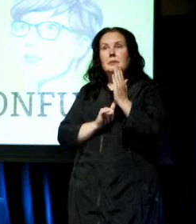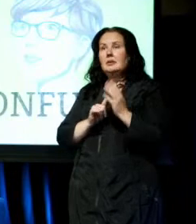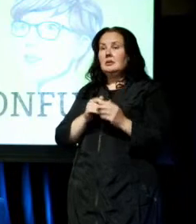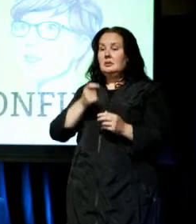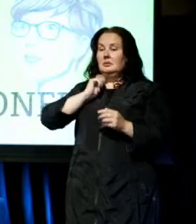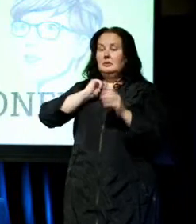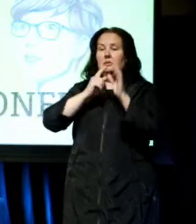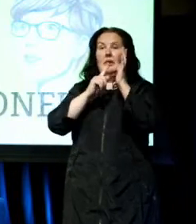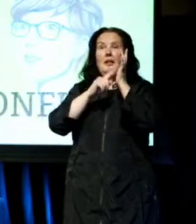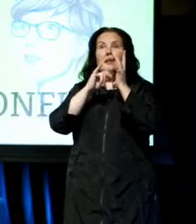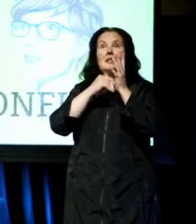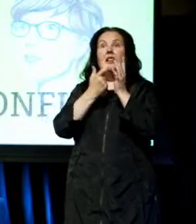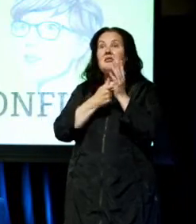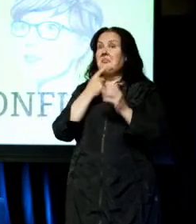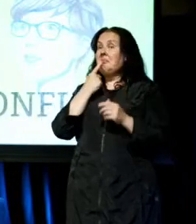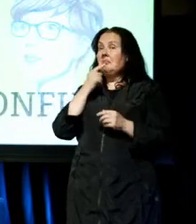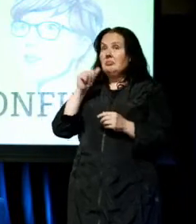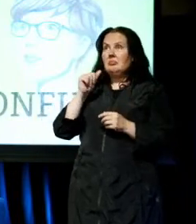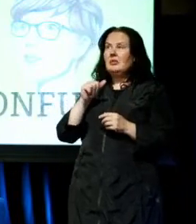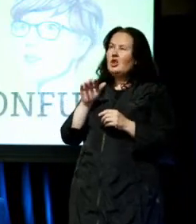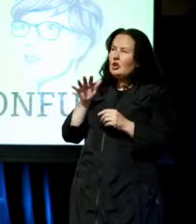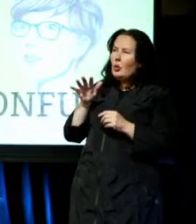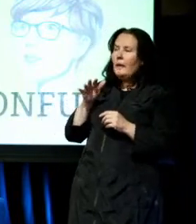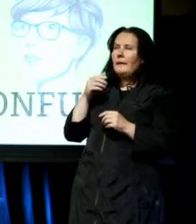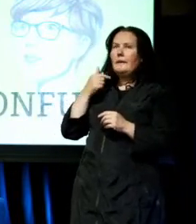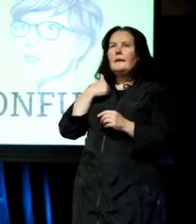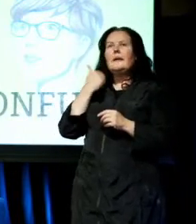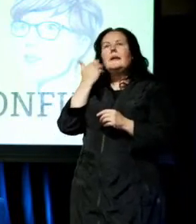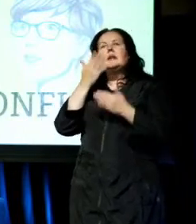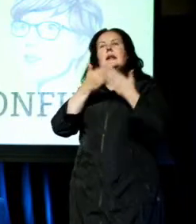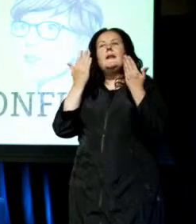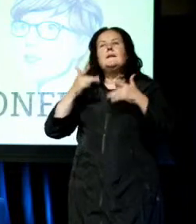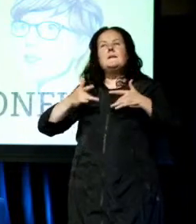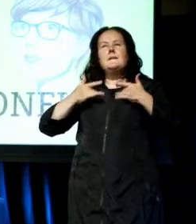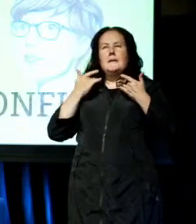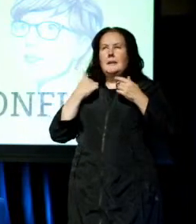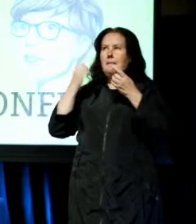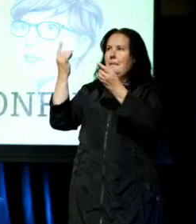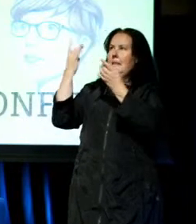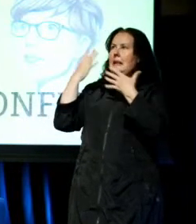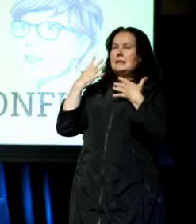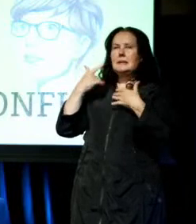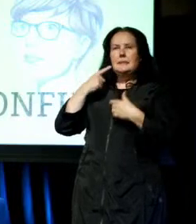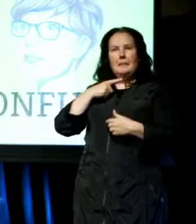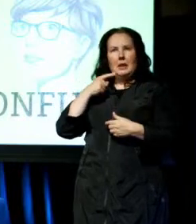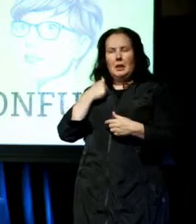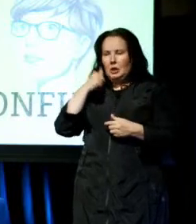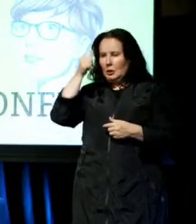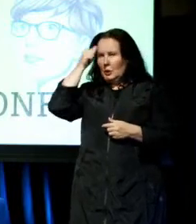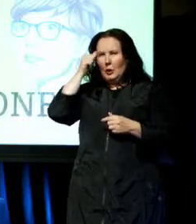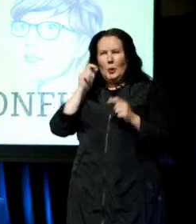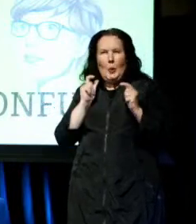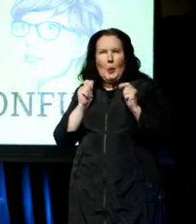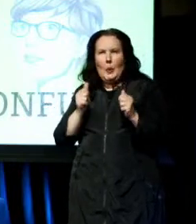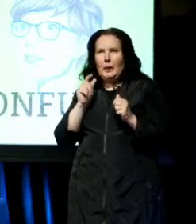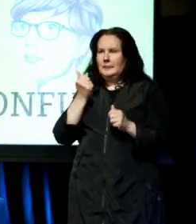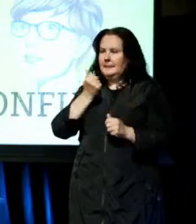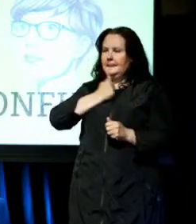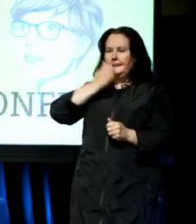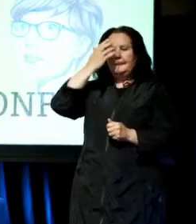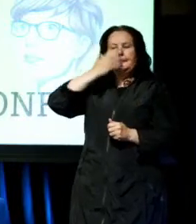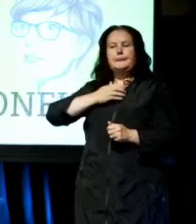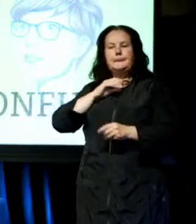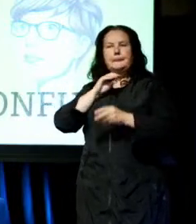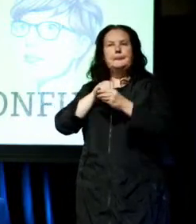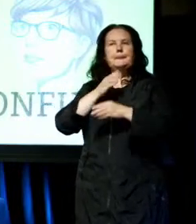Every day I feel very blessed that I kind of early on knew exactly what I wanted to be and then kind of was